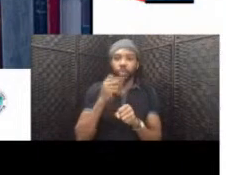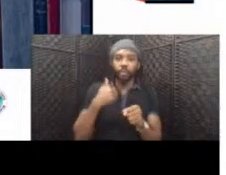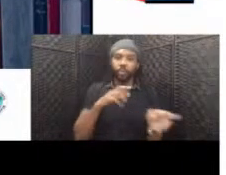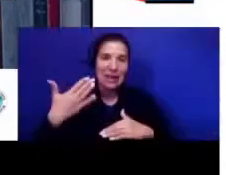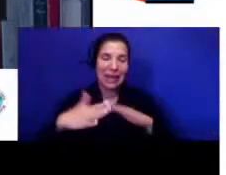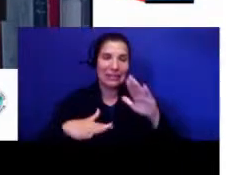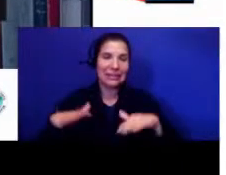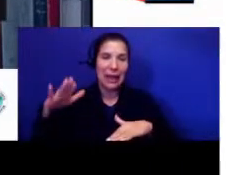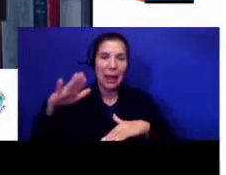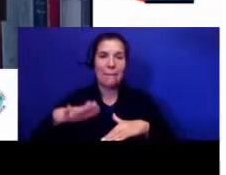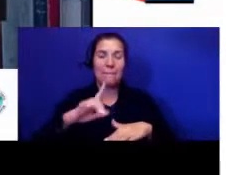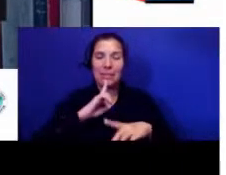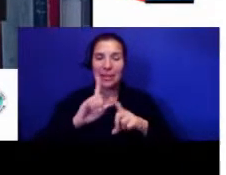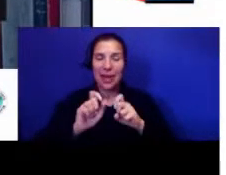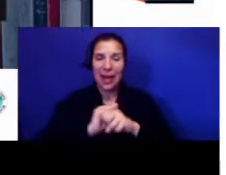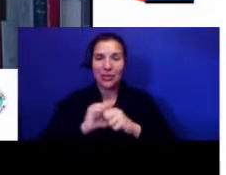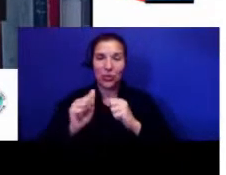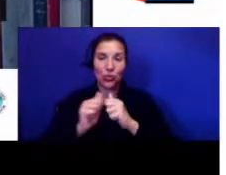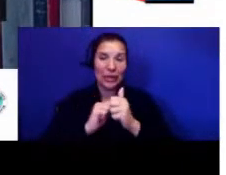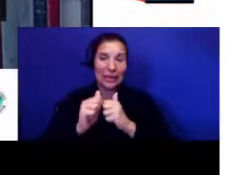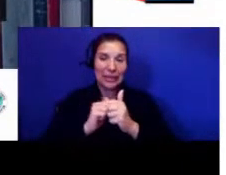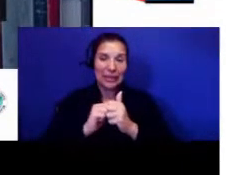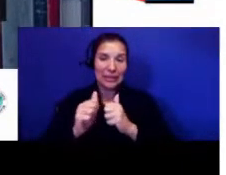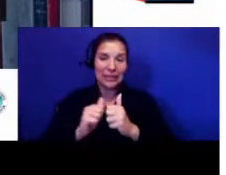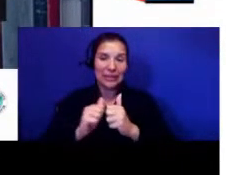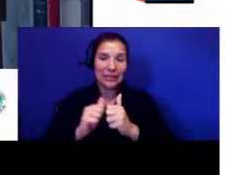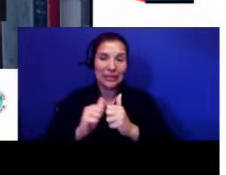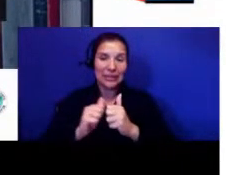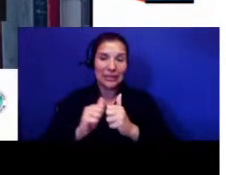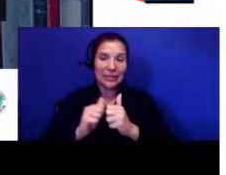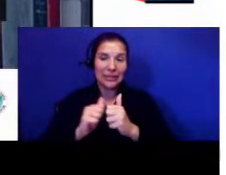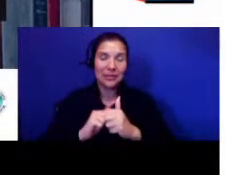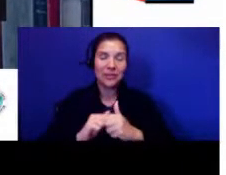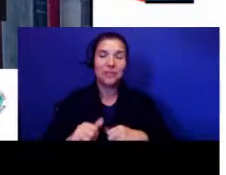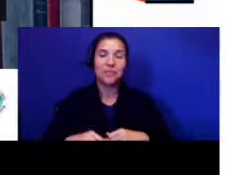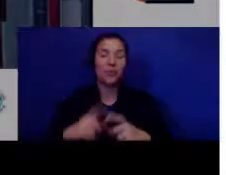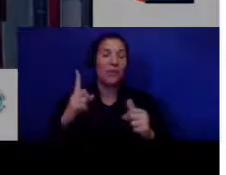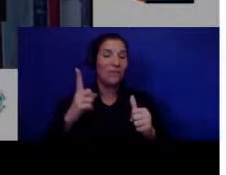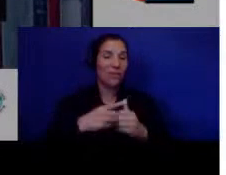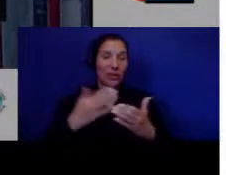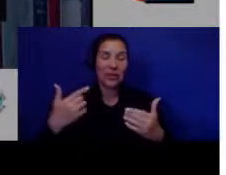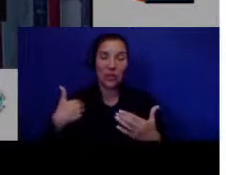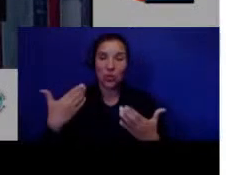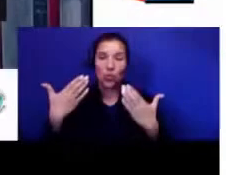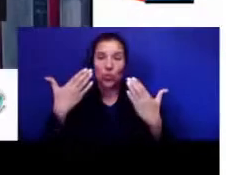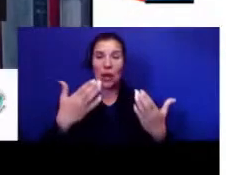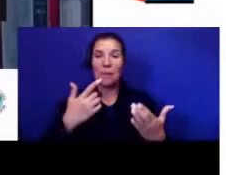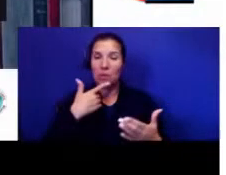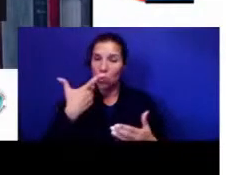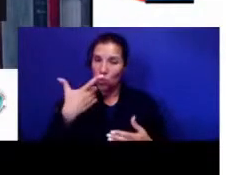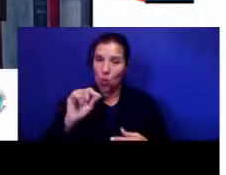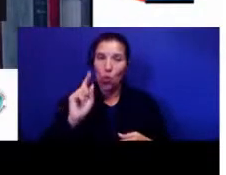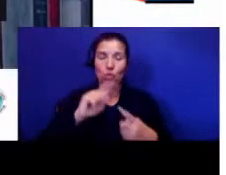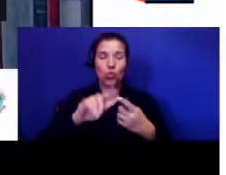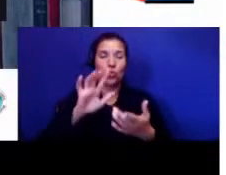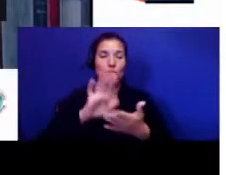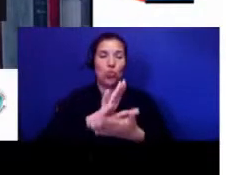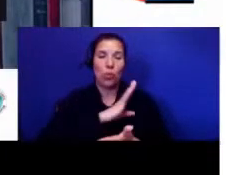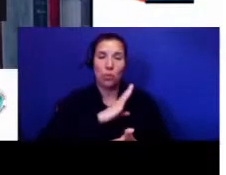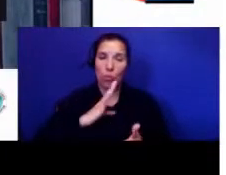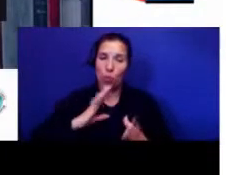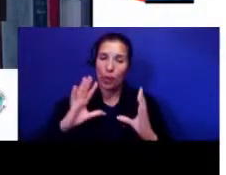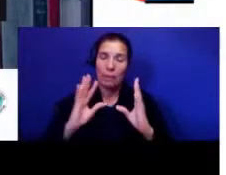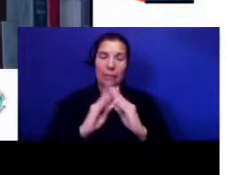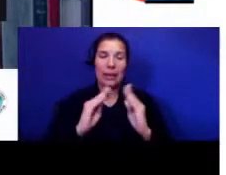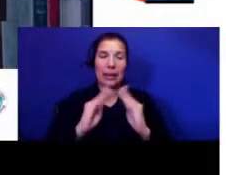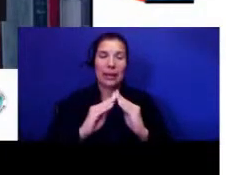running? Well, certainly, first thing I would recommend is go to your school board meetings.